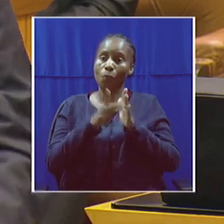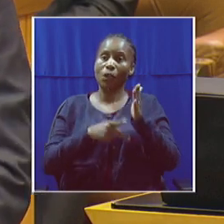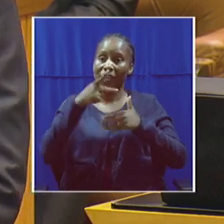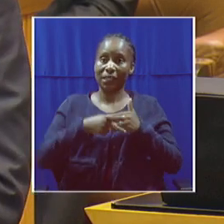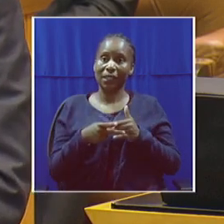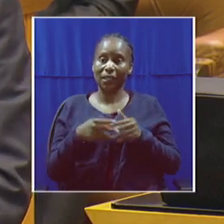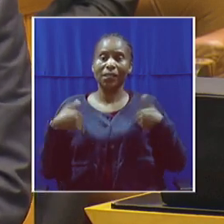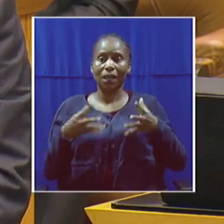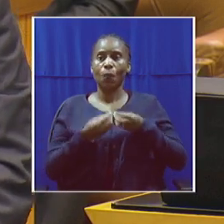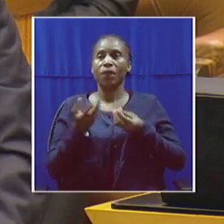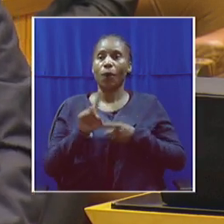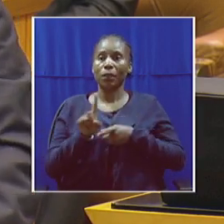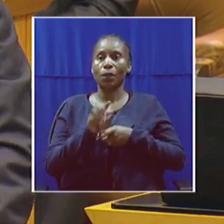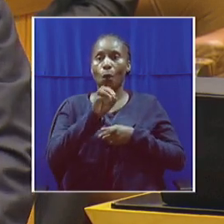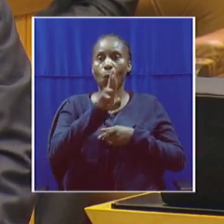asot